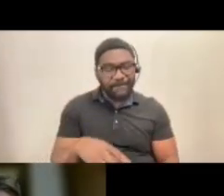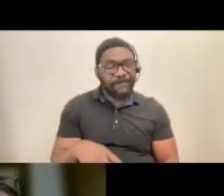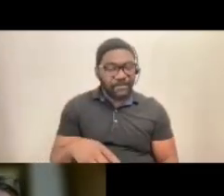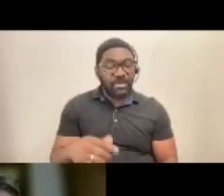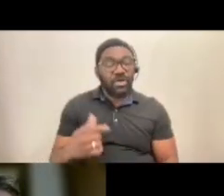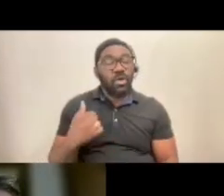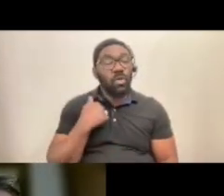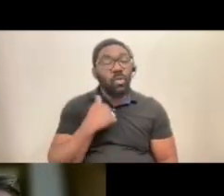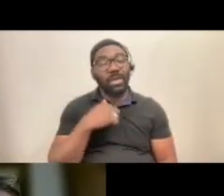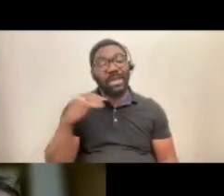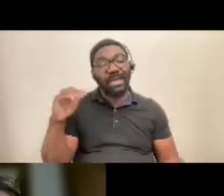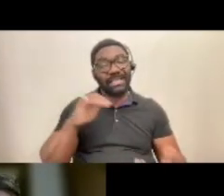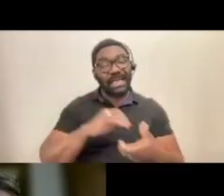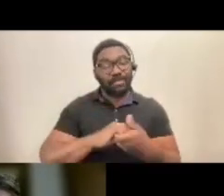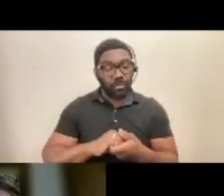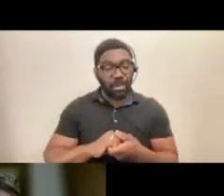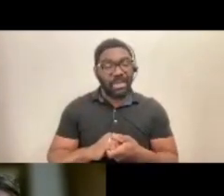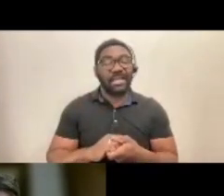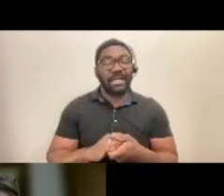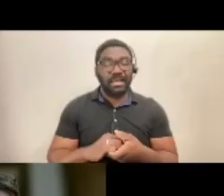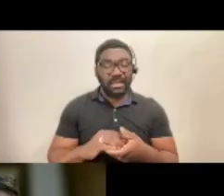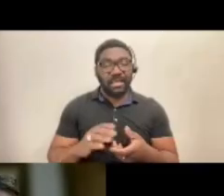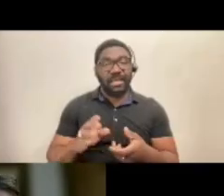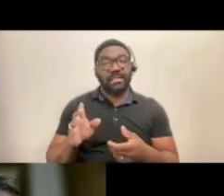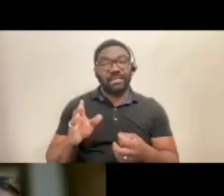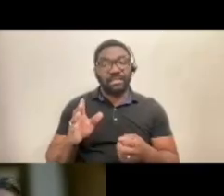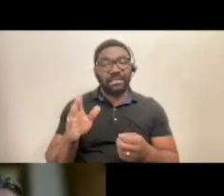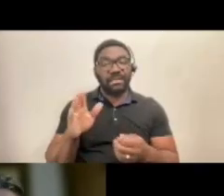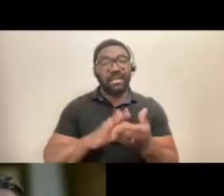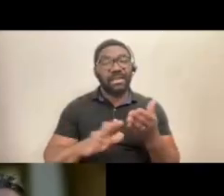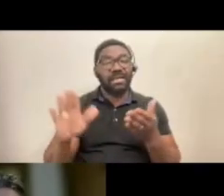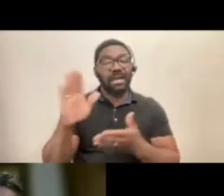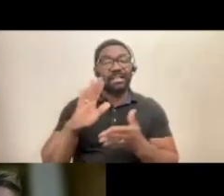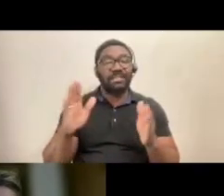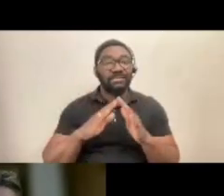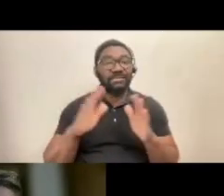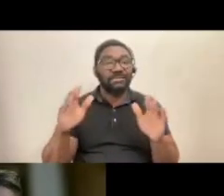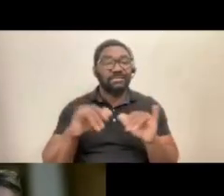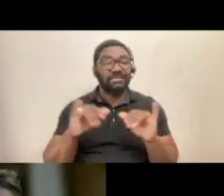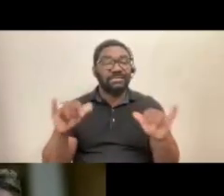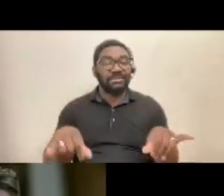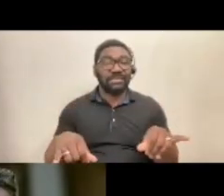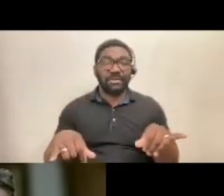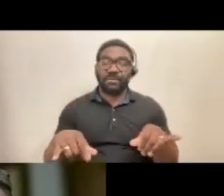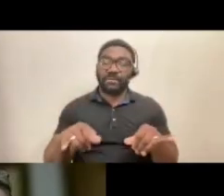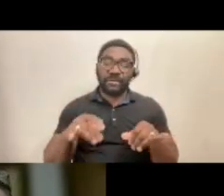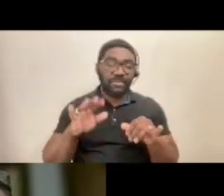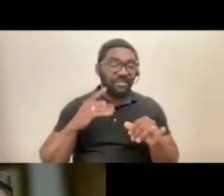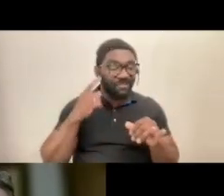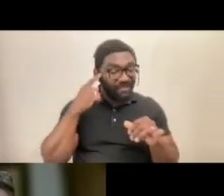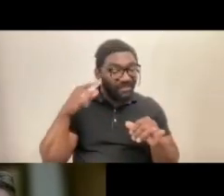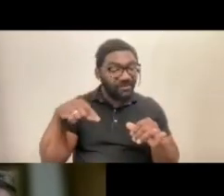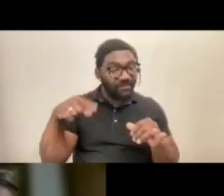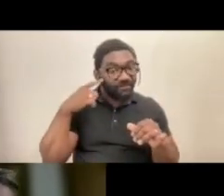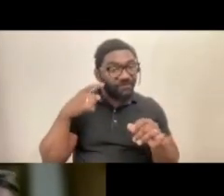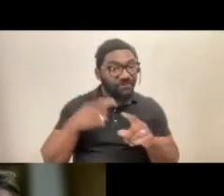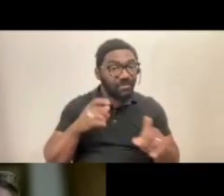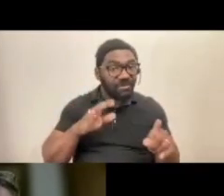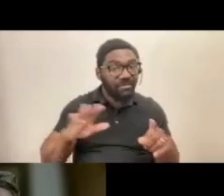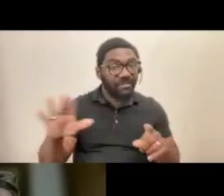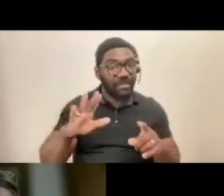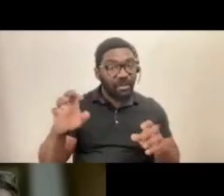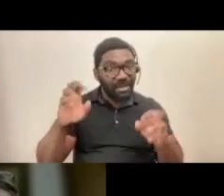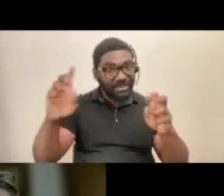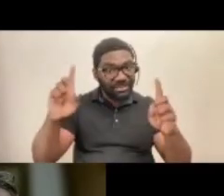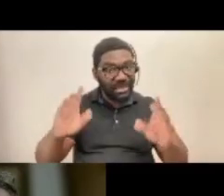we collaborated, and the direct community, the college system, these are our folk, they're our educators. They know how to create training. This is what